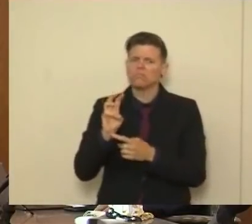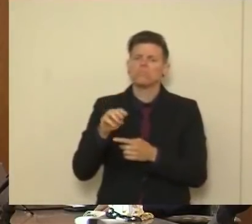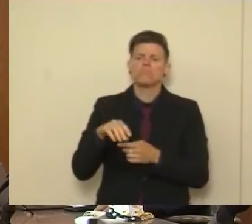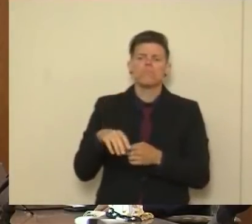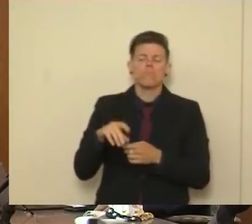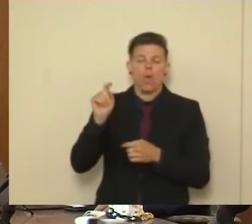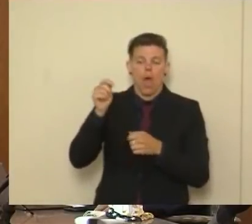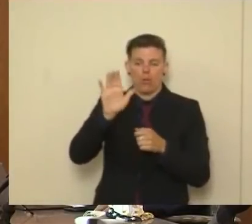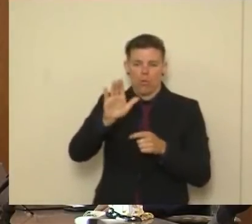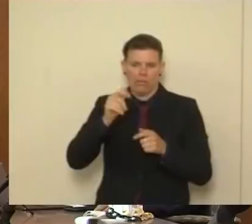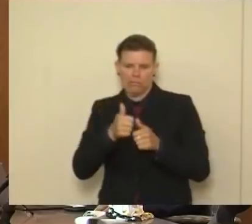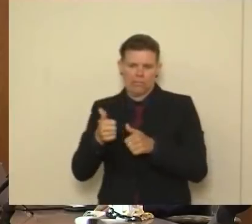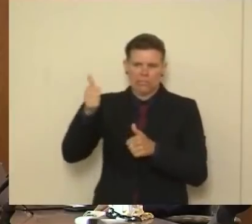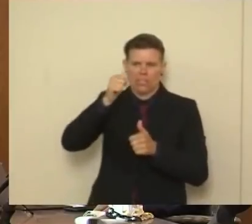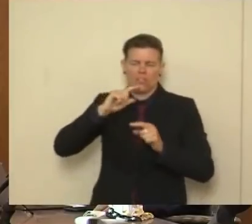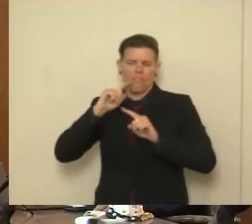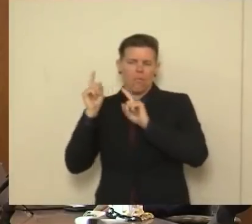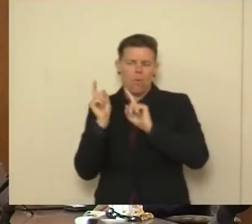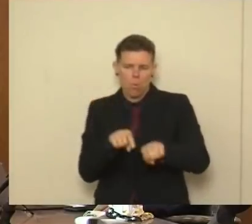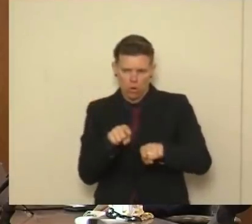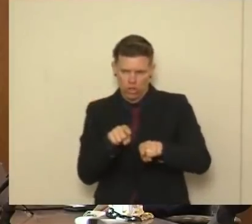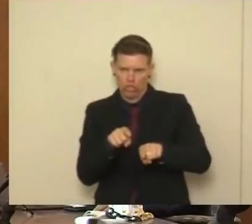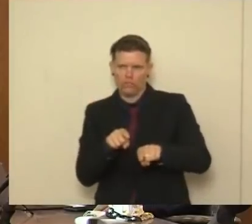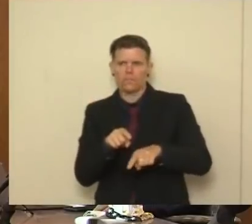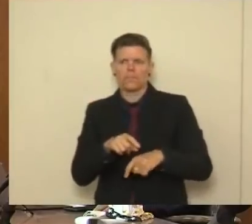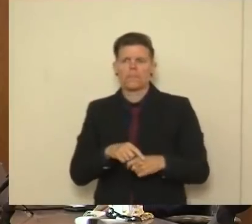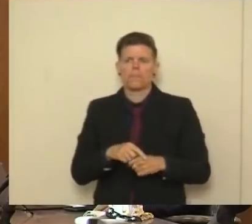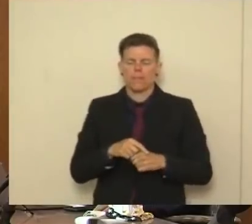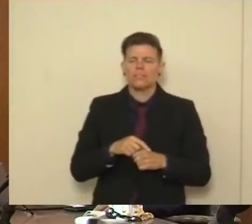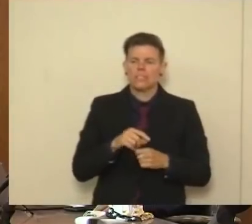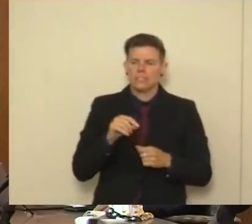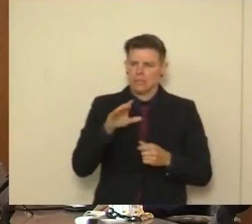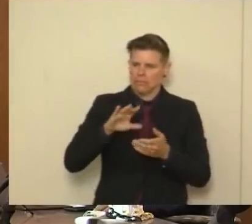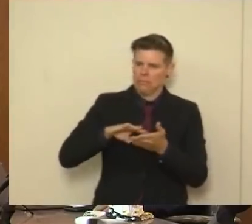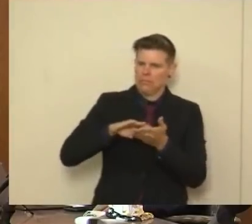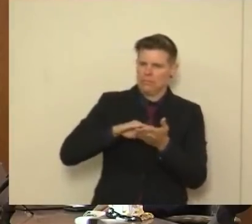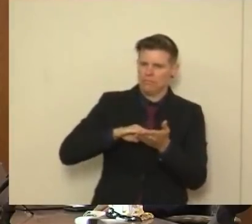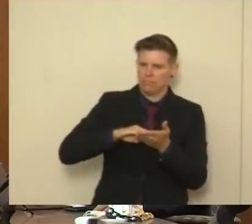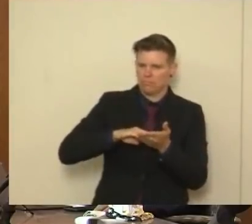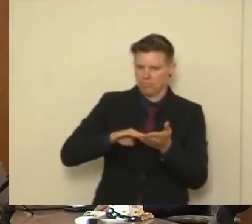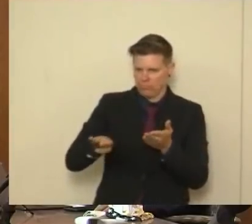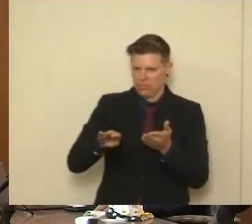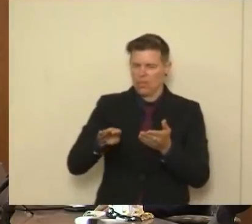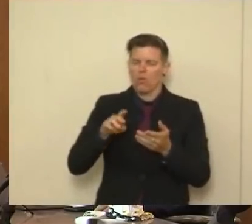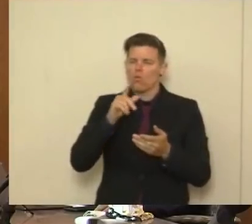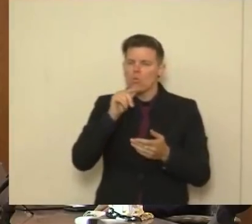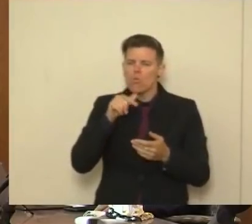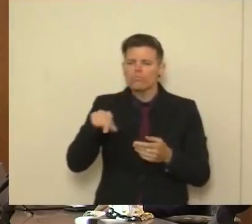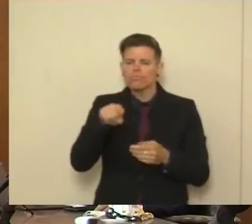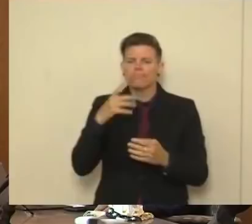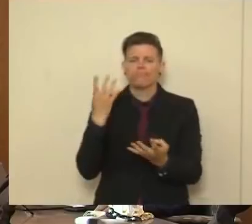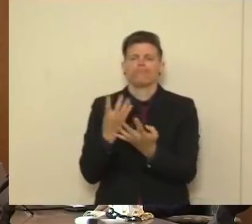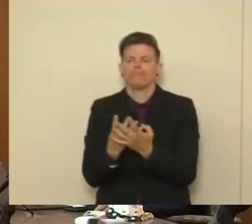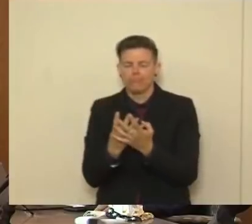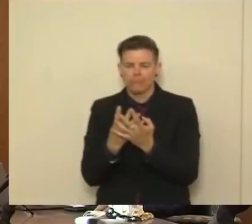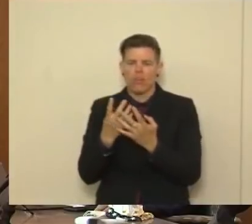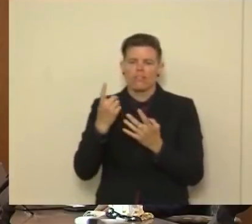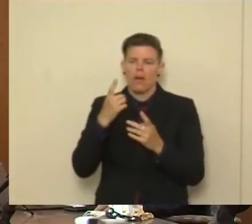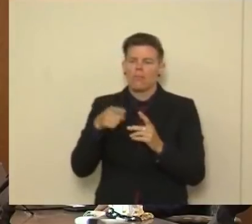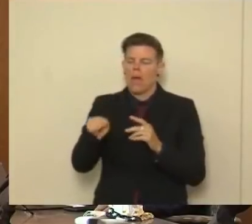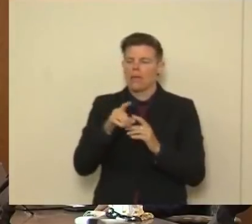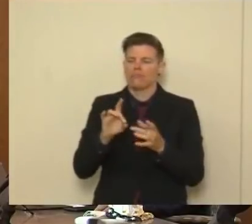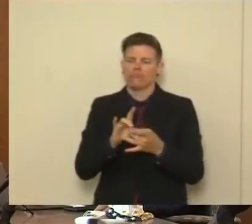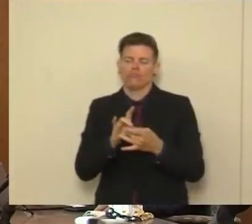has ever been convicted of a state sex offense from early release, regardless of whether they are currently serving time on a sex